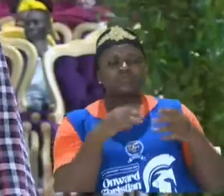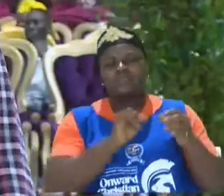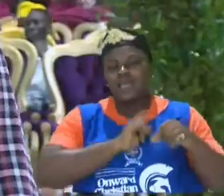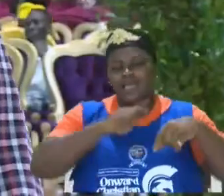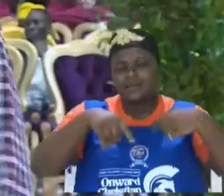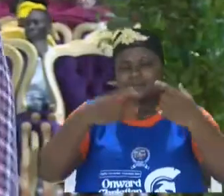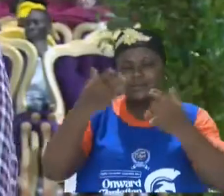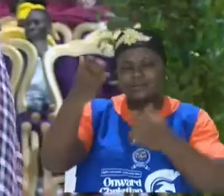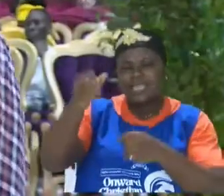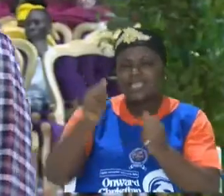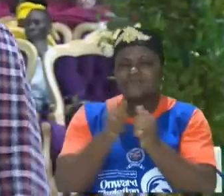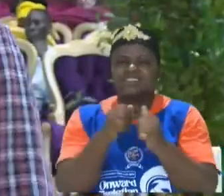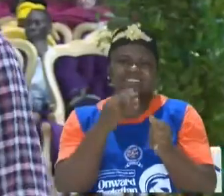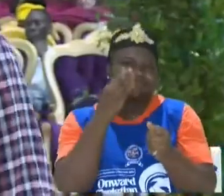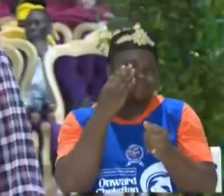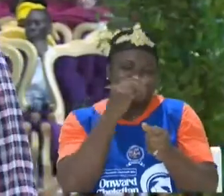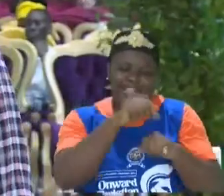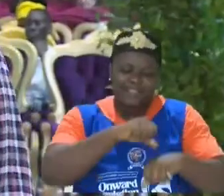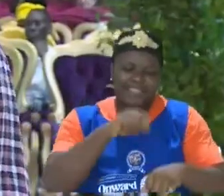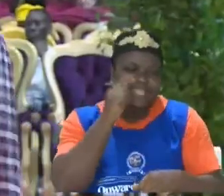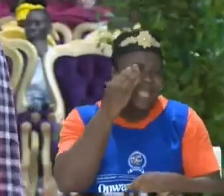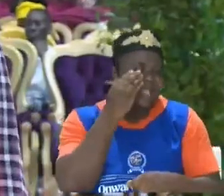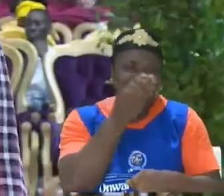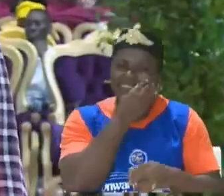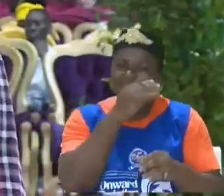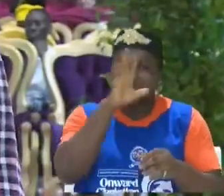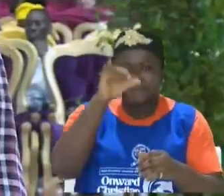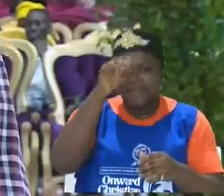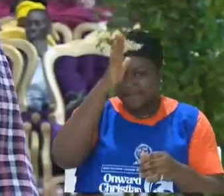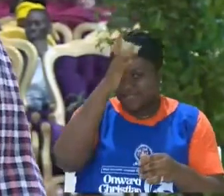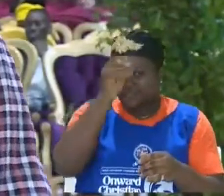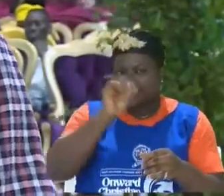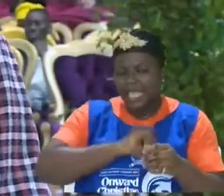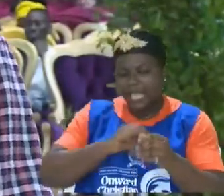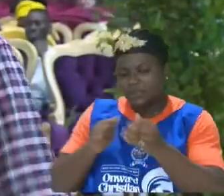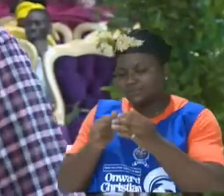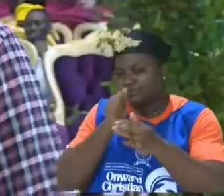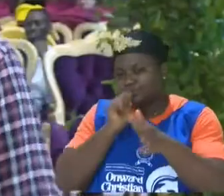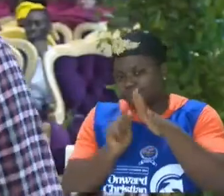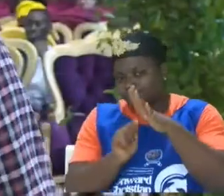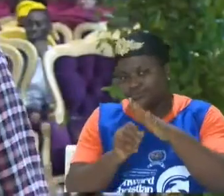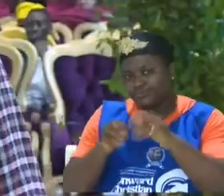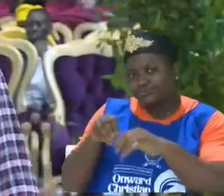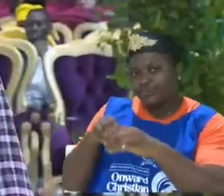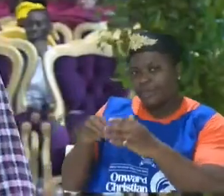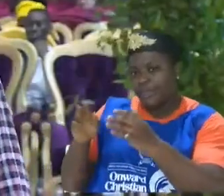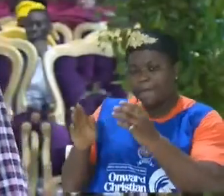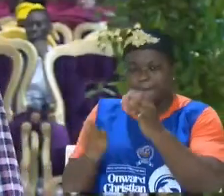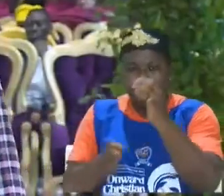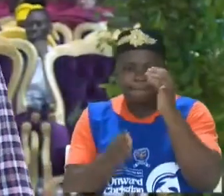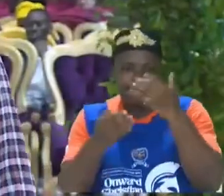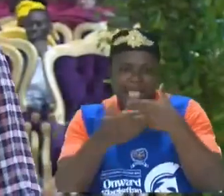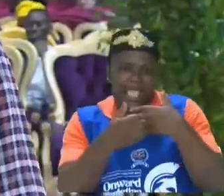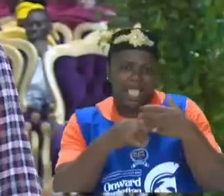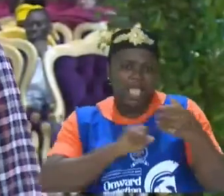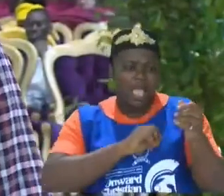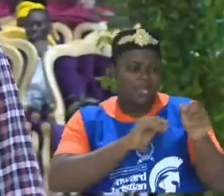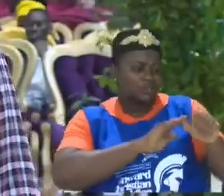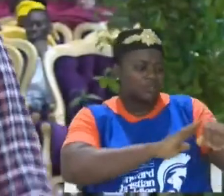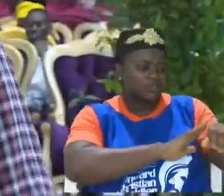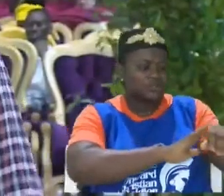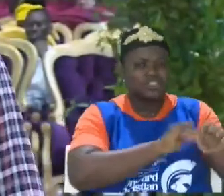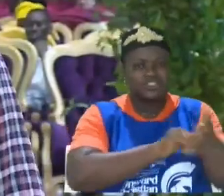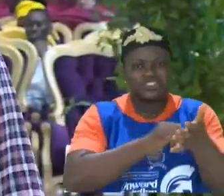anointed handkerchief by Gio. So I hid it in my palm. So now I use it to just choke the man. After 5 days, they told me that the